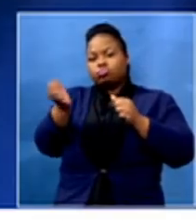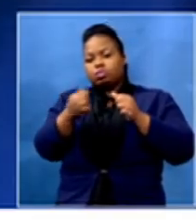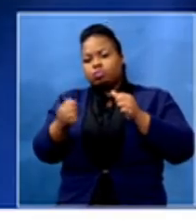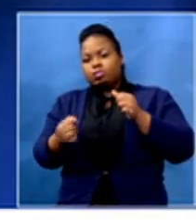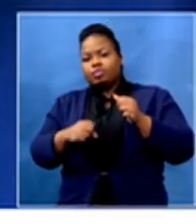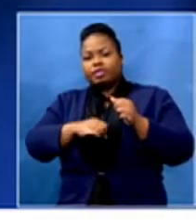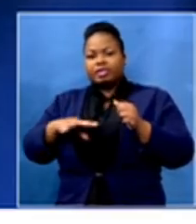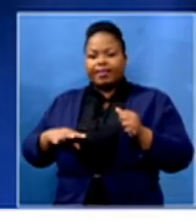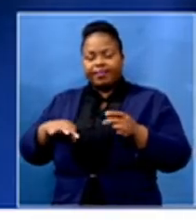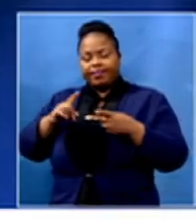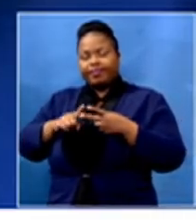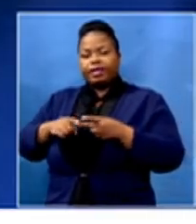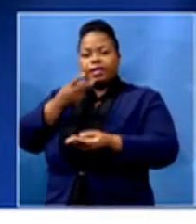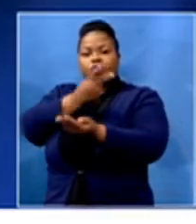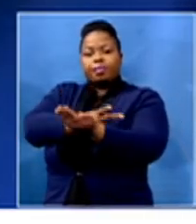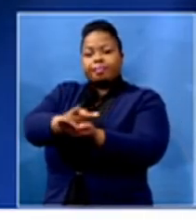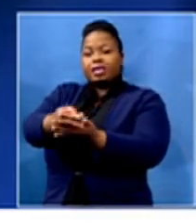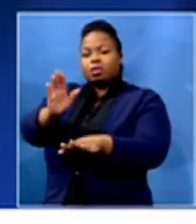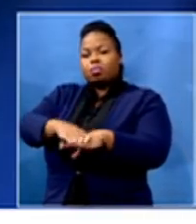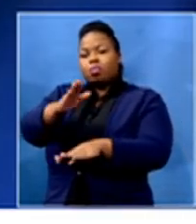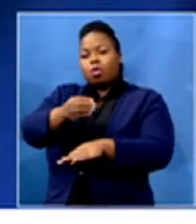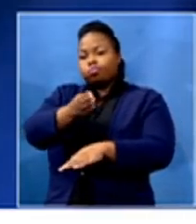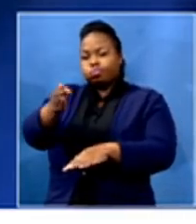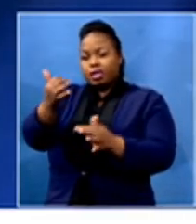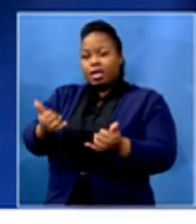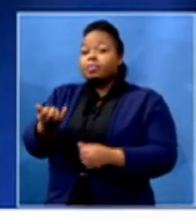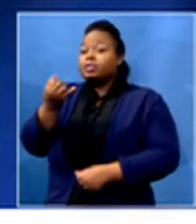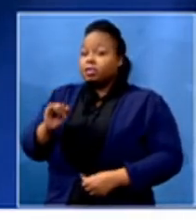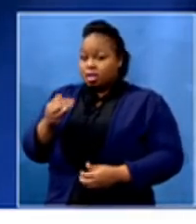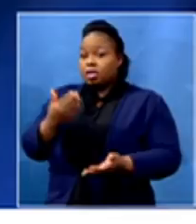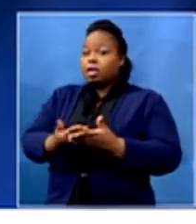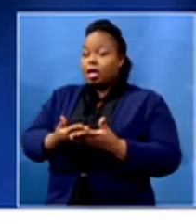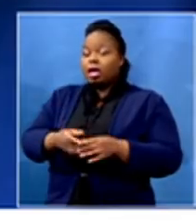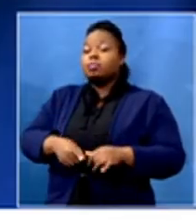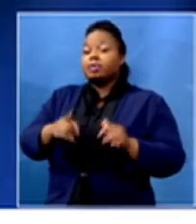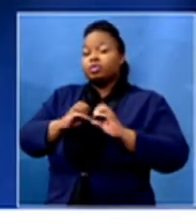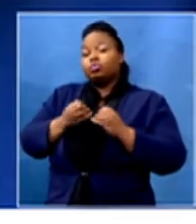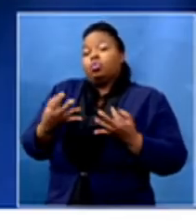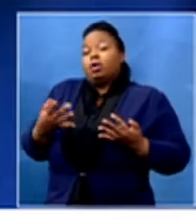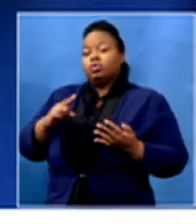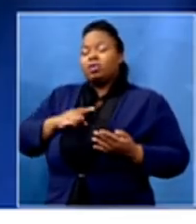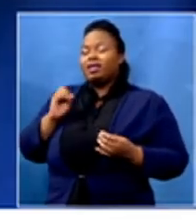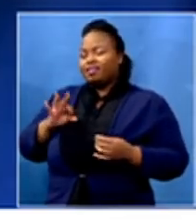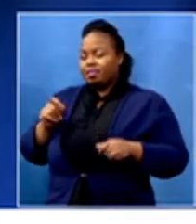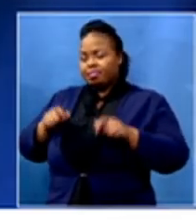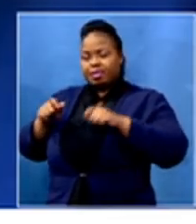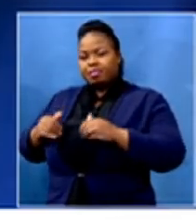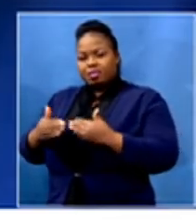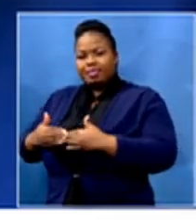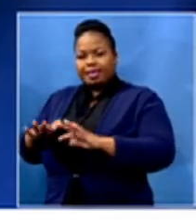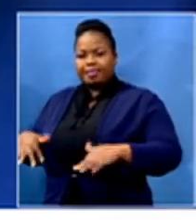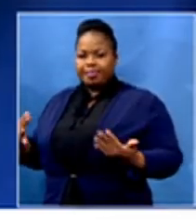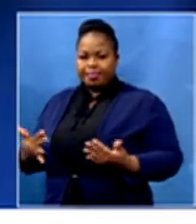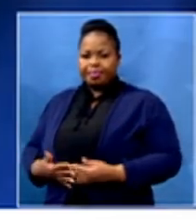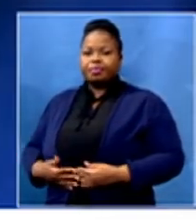and additional staff, but still, they can still be overwhelmed if people don't take the basic precautions. Now, we looked